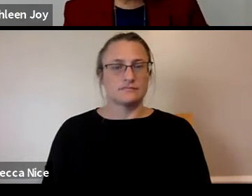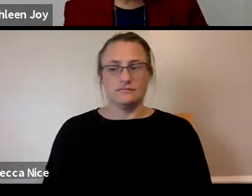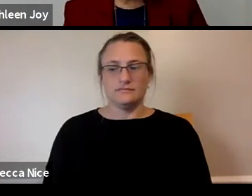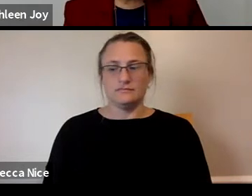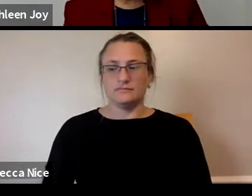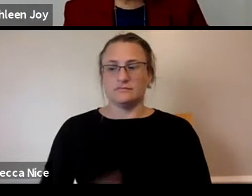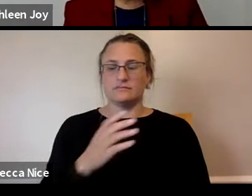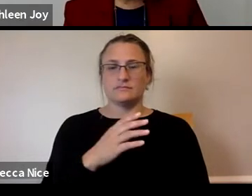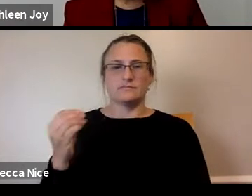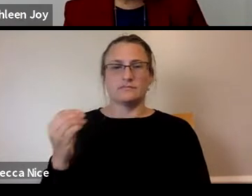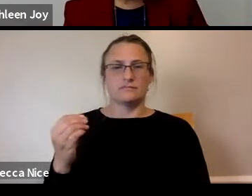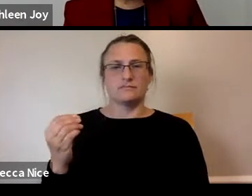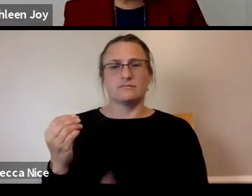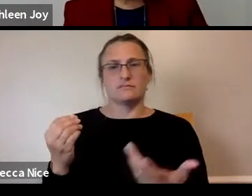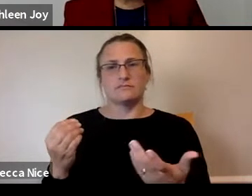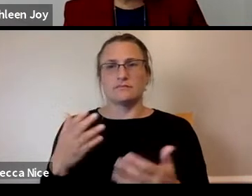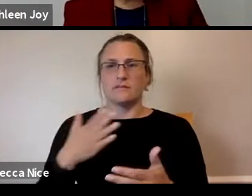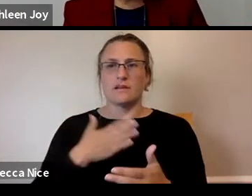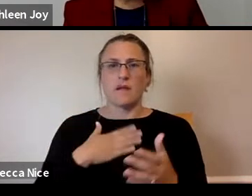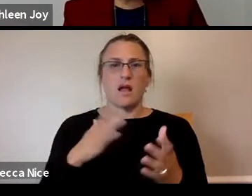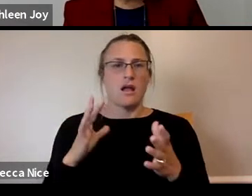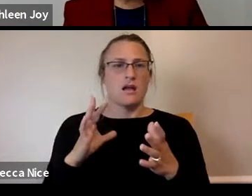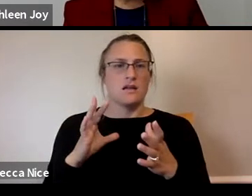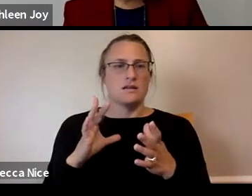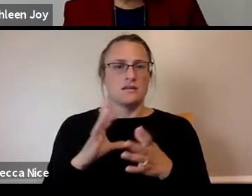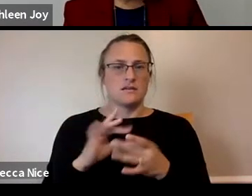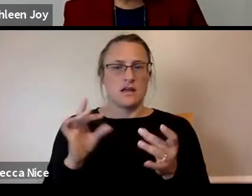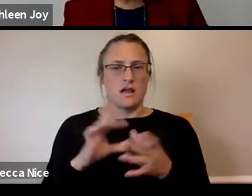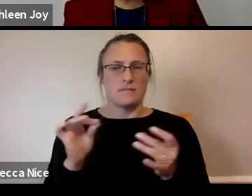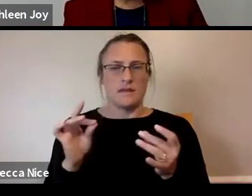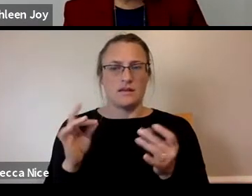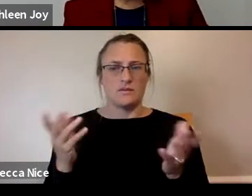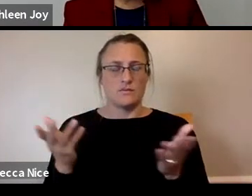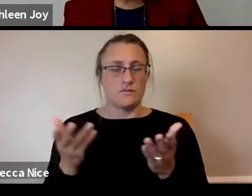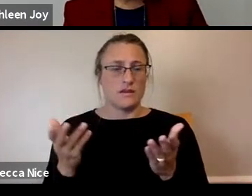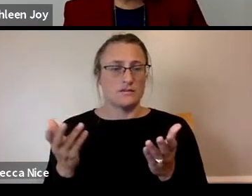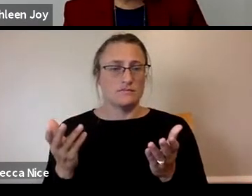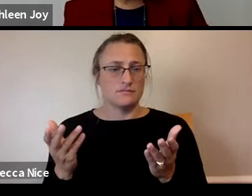And I'd like to comment to the fact that I'm in total,